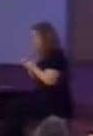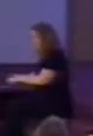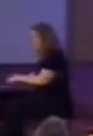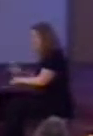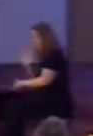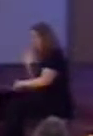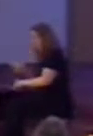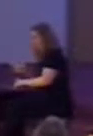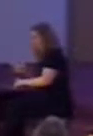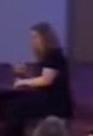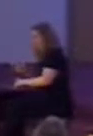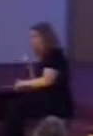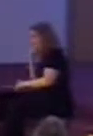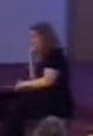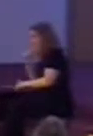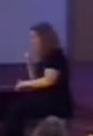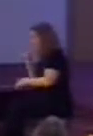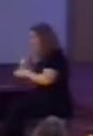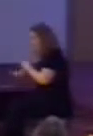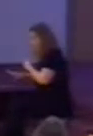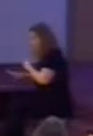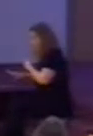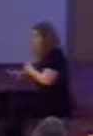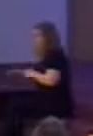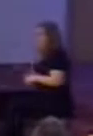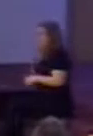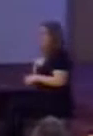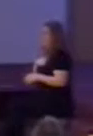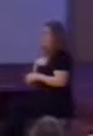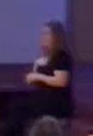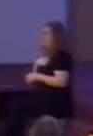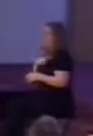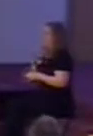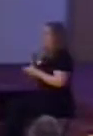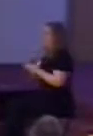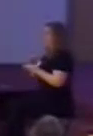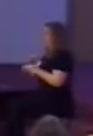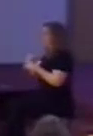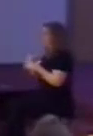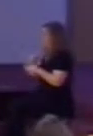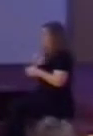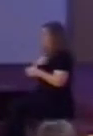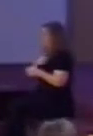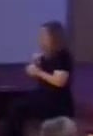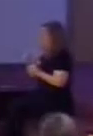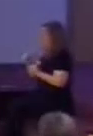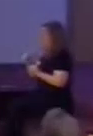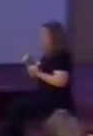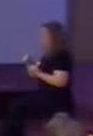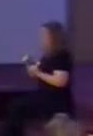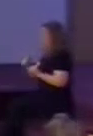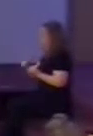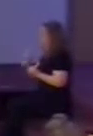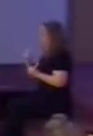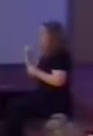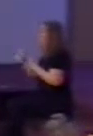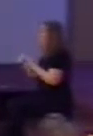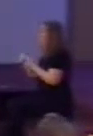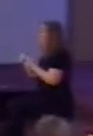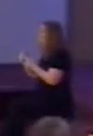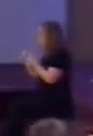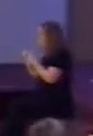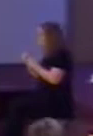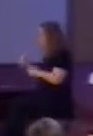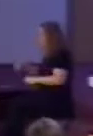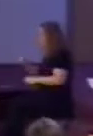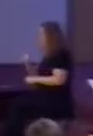My faith in myself would be not faith. And that's the same way it is with following after Jesus. When you look at your life, if you